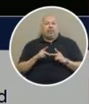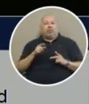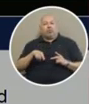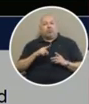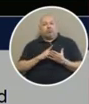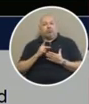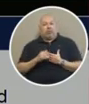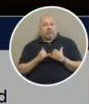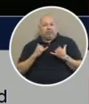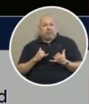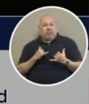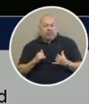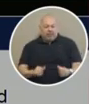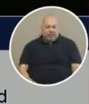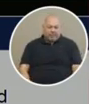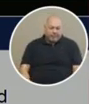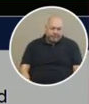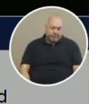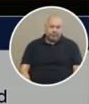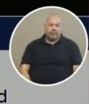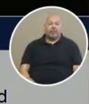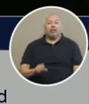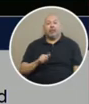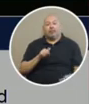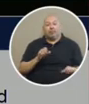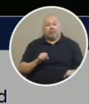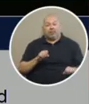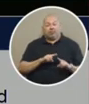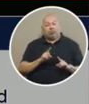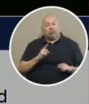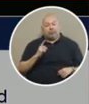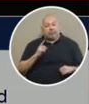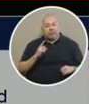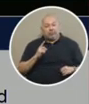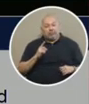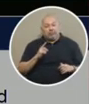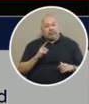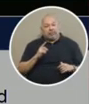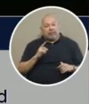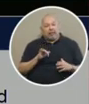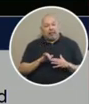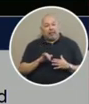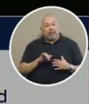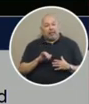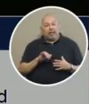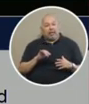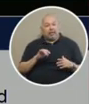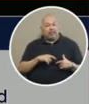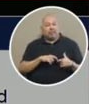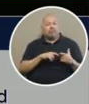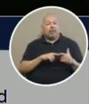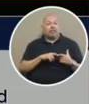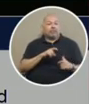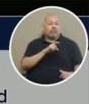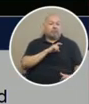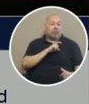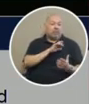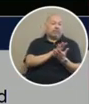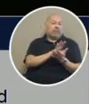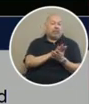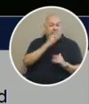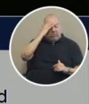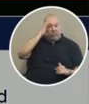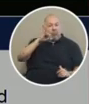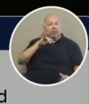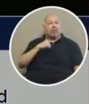projects are in. Another possible option for us to consider is the suspension of the police academies. As you all